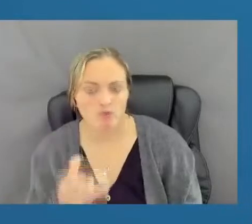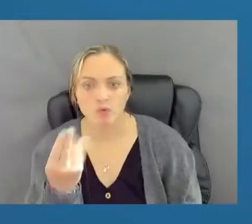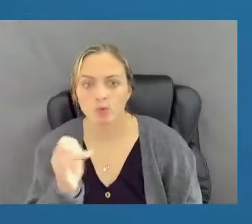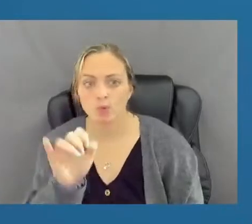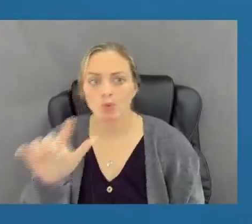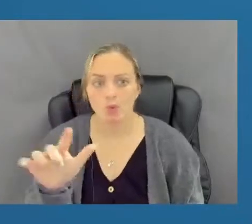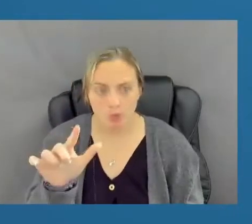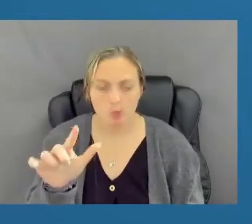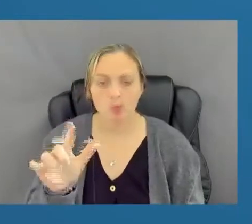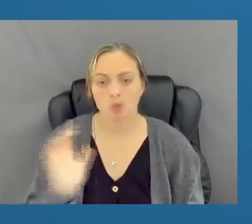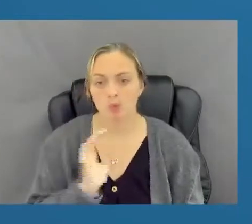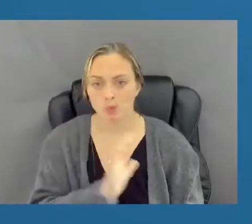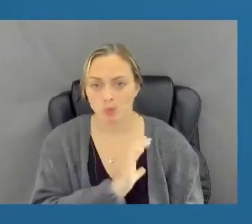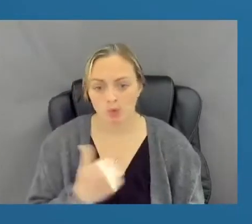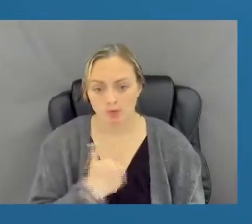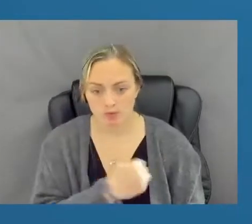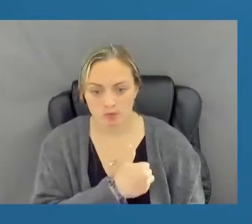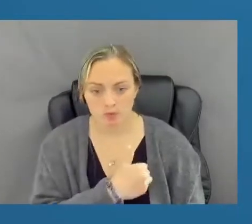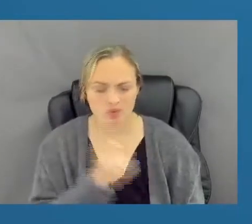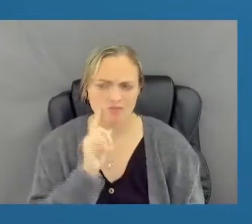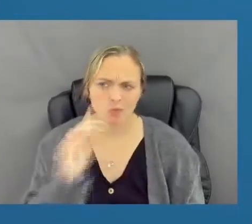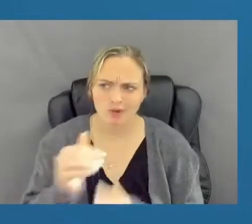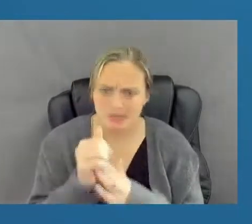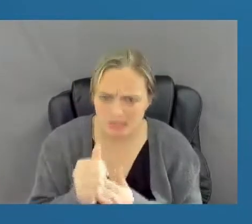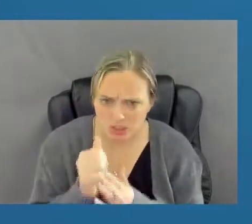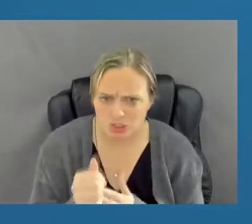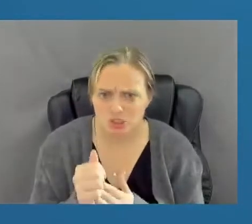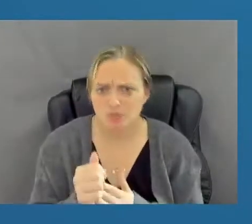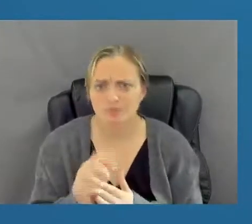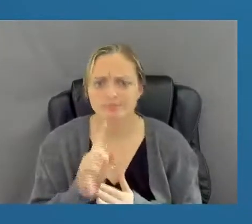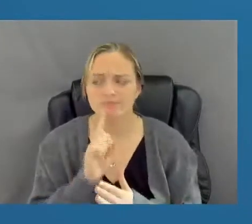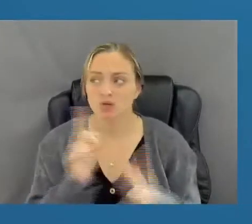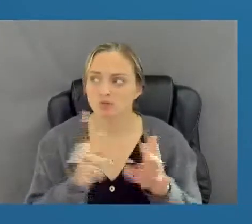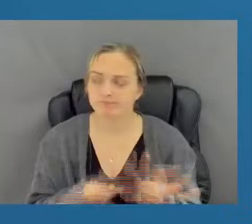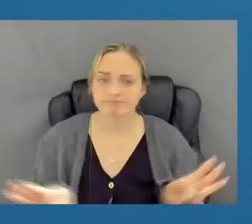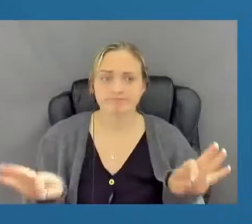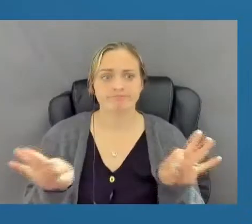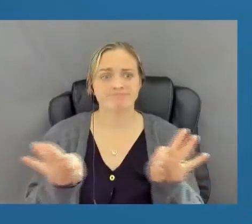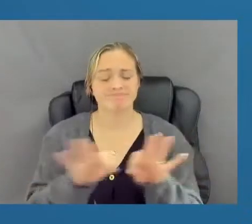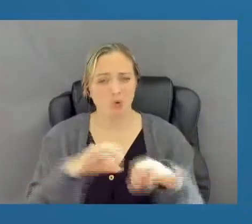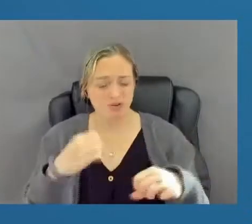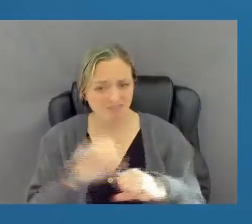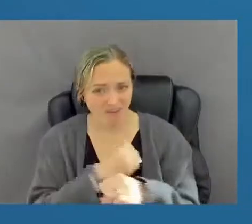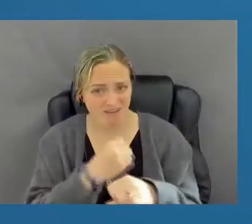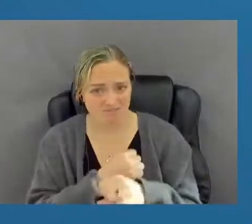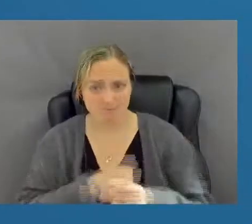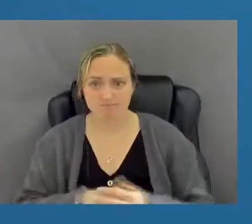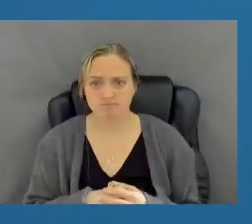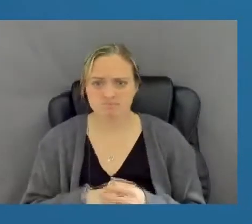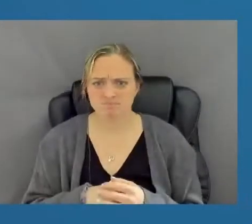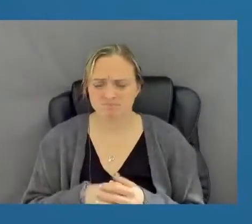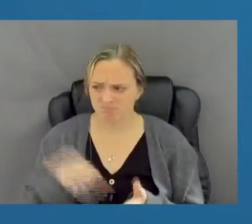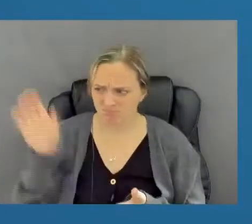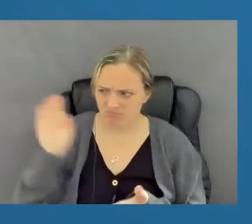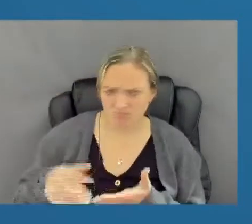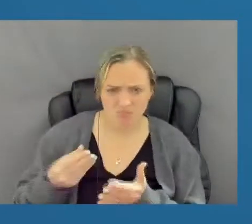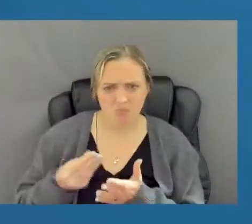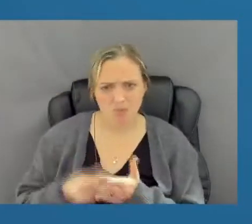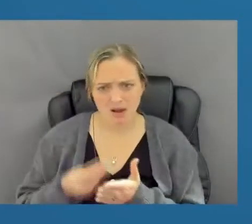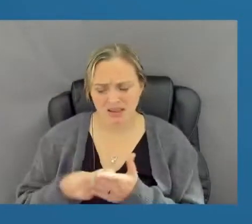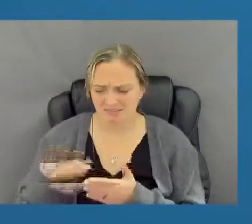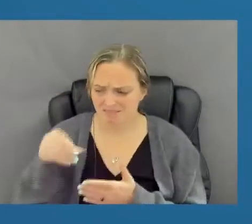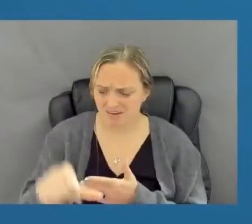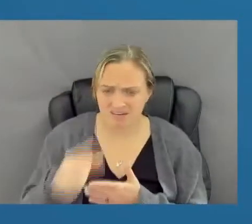Hakeem Jeffries for their leadership in this very, very, very important fight. Cuts to Medicaid will